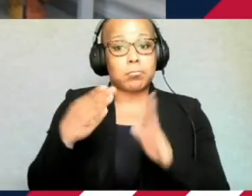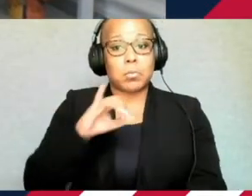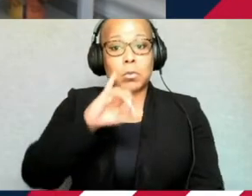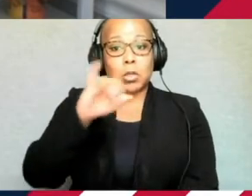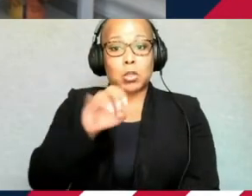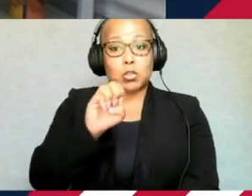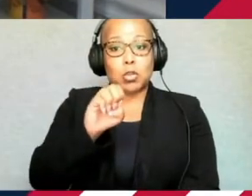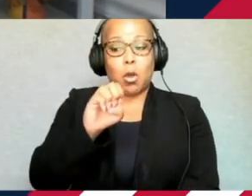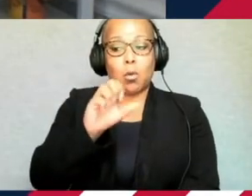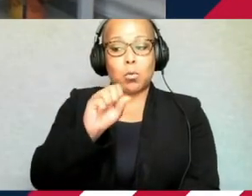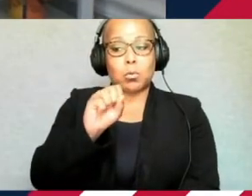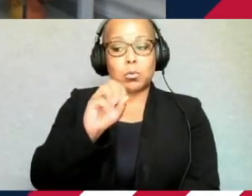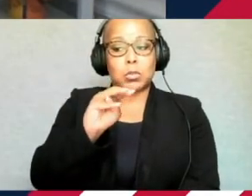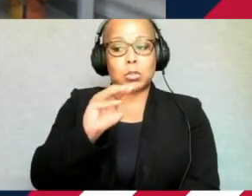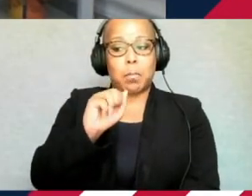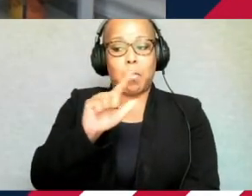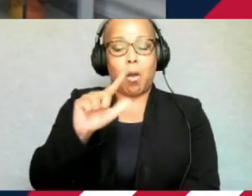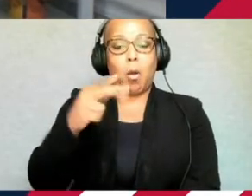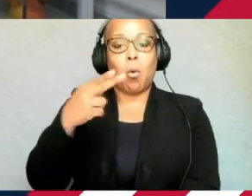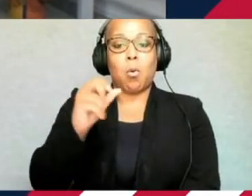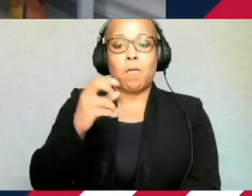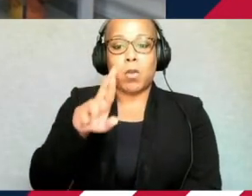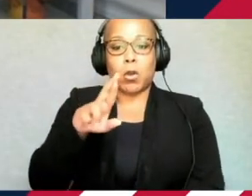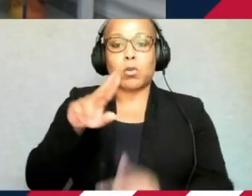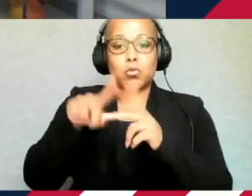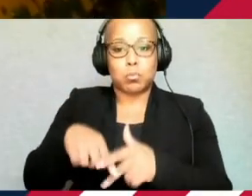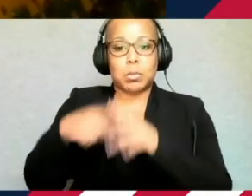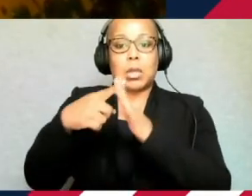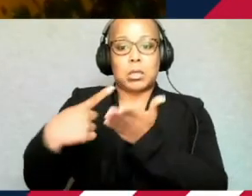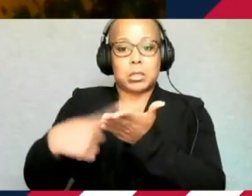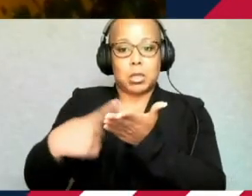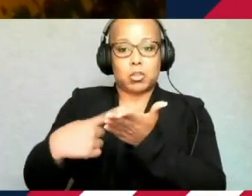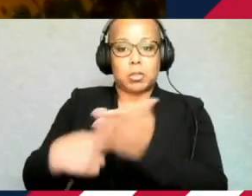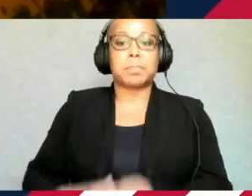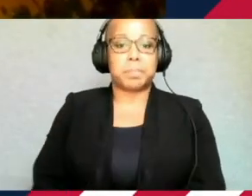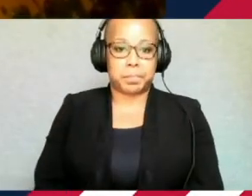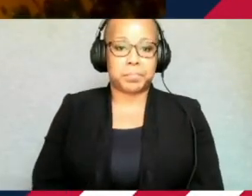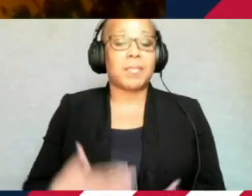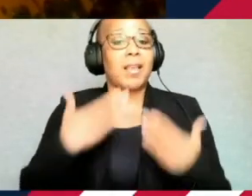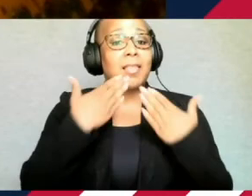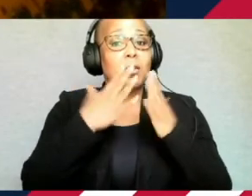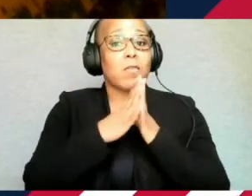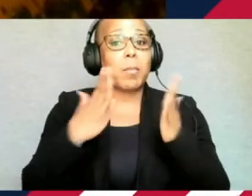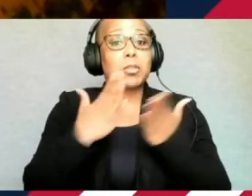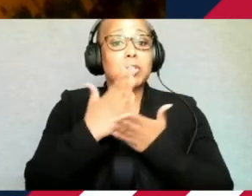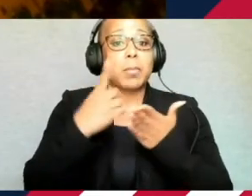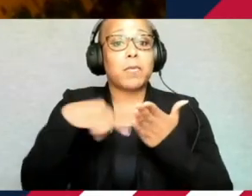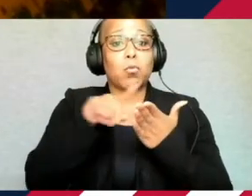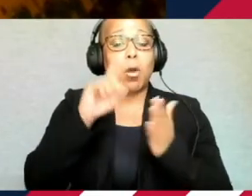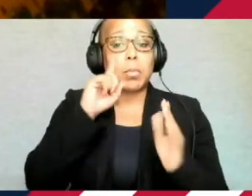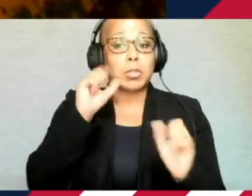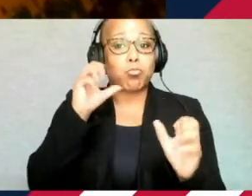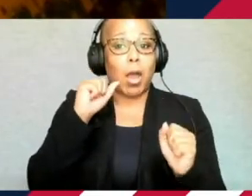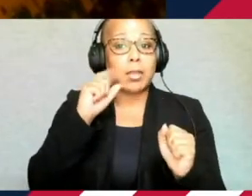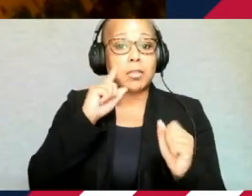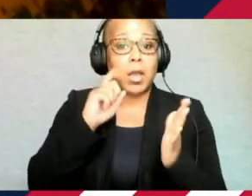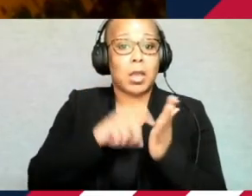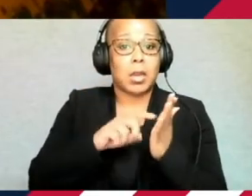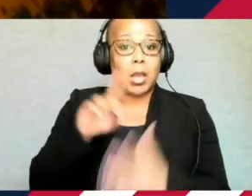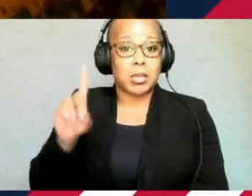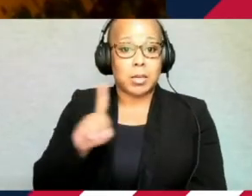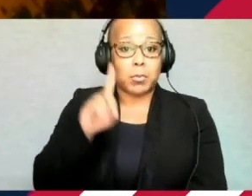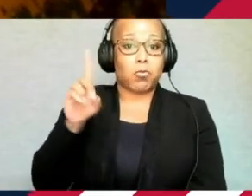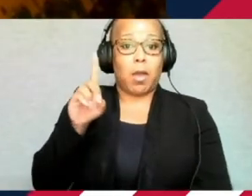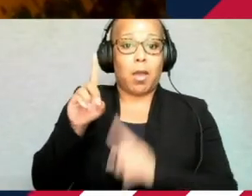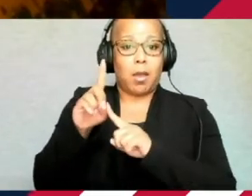Smallhoover to begin discussion. Mr. Smallhoover. Thank you very much. Some of you will be surprised to find out that Democrats abroad is a